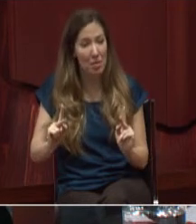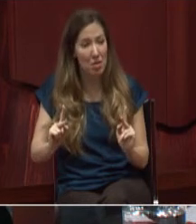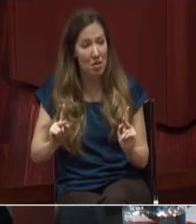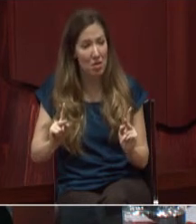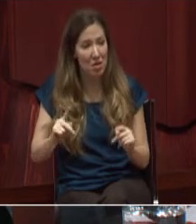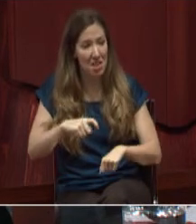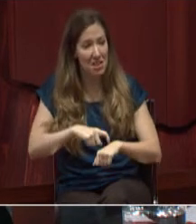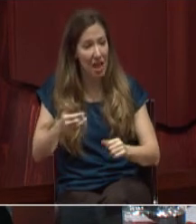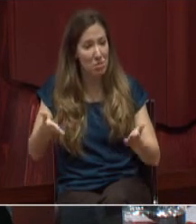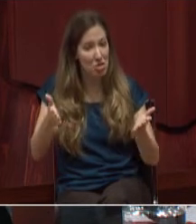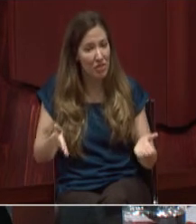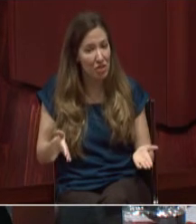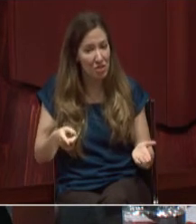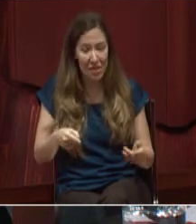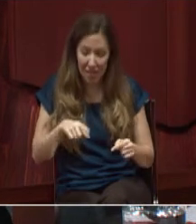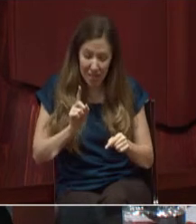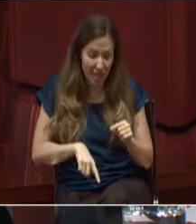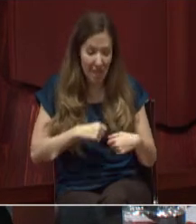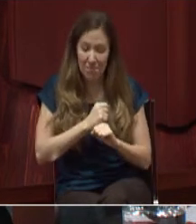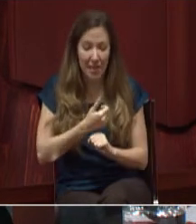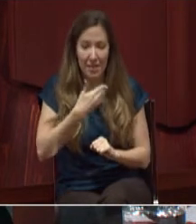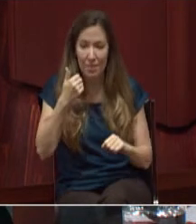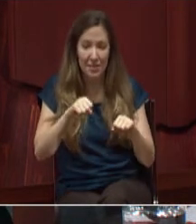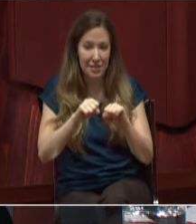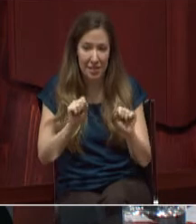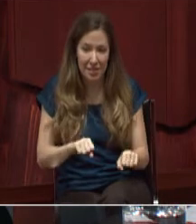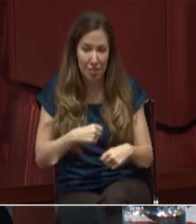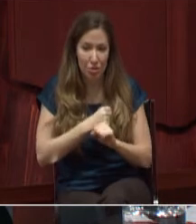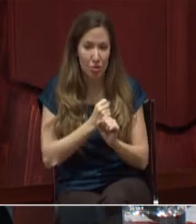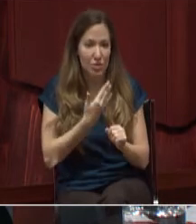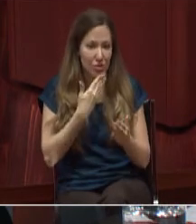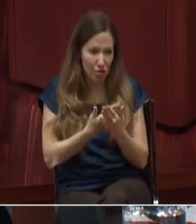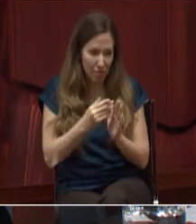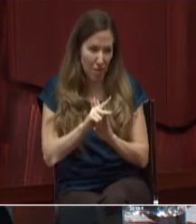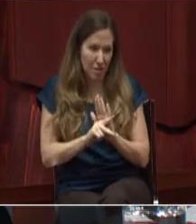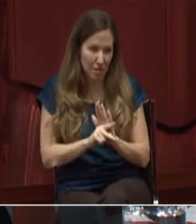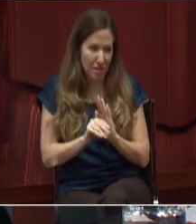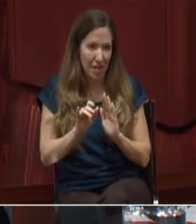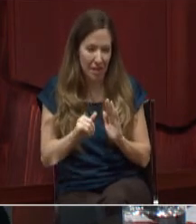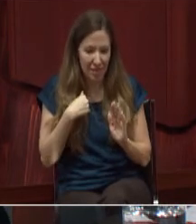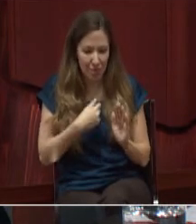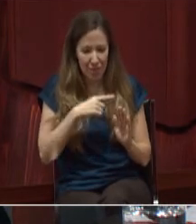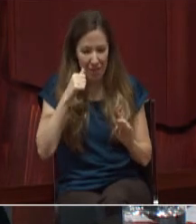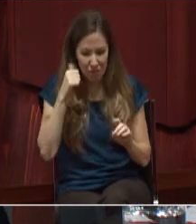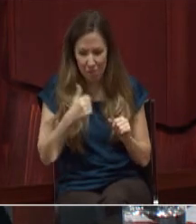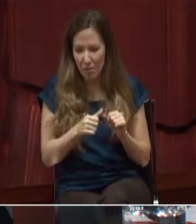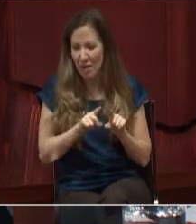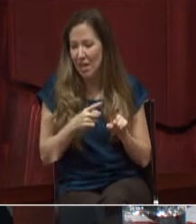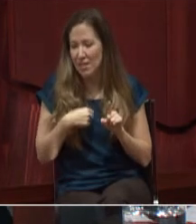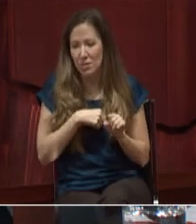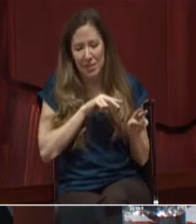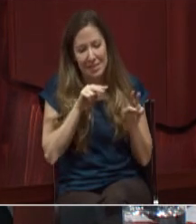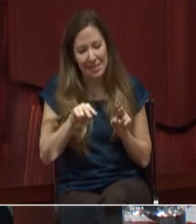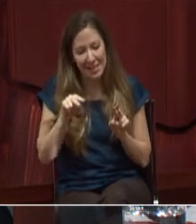servers, can't make the best system produce good policy, and that's what we've got to keep in mind as we see every